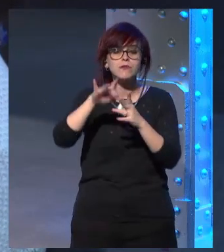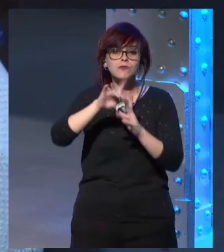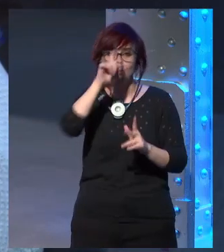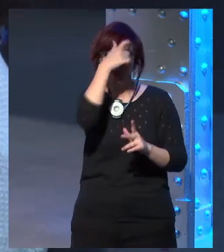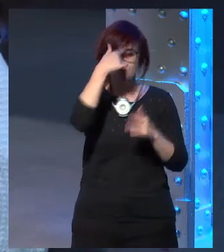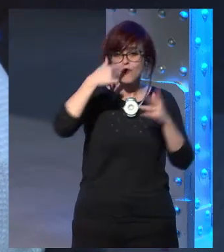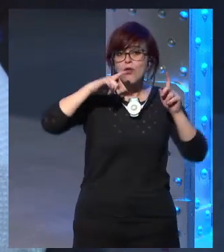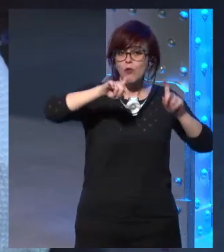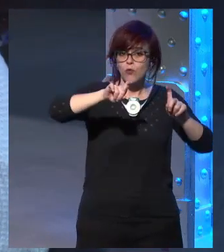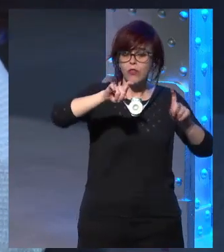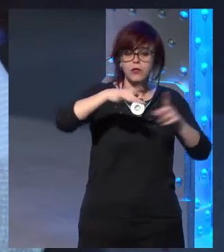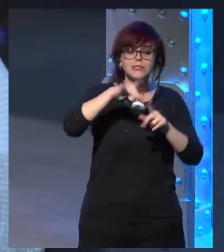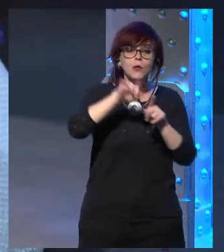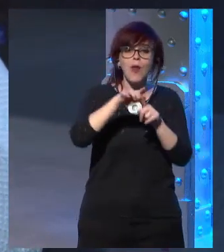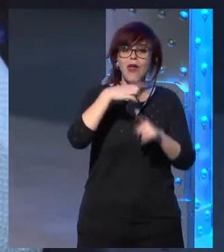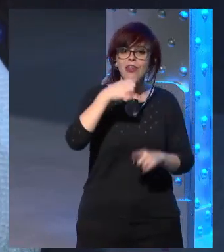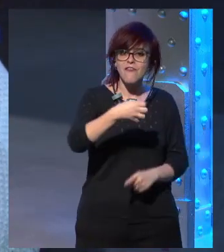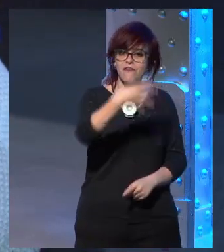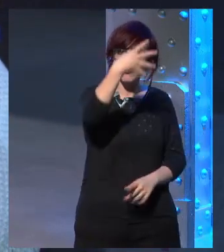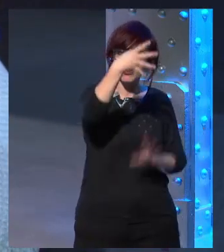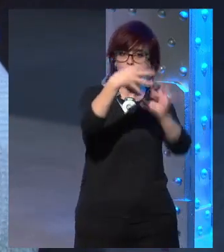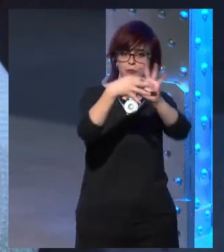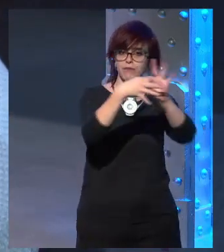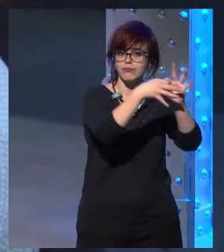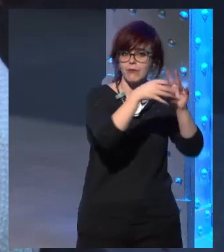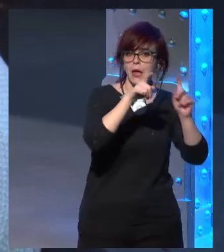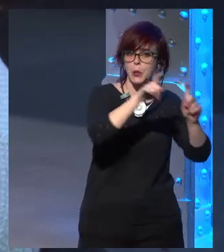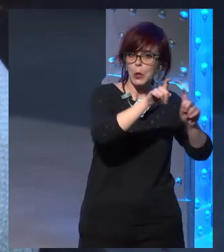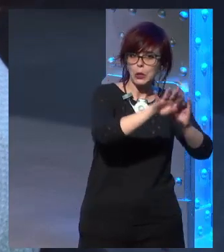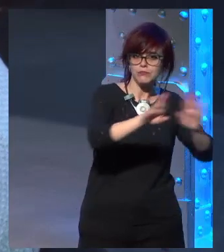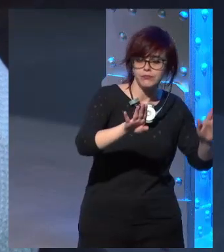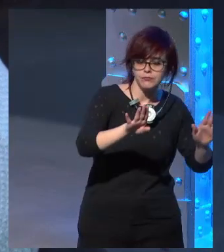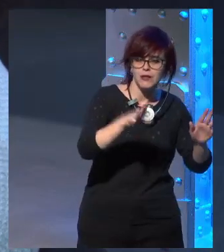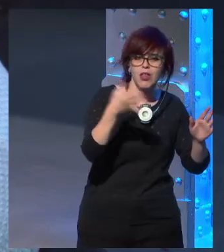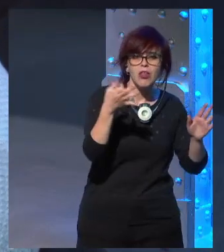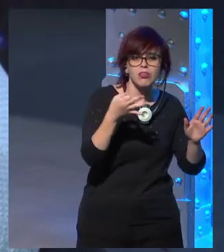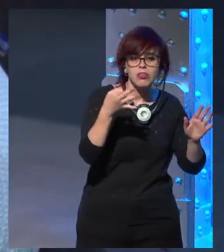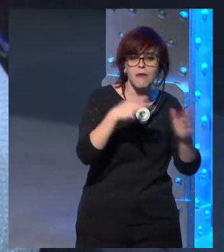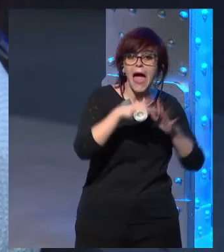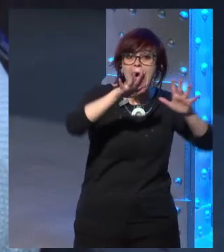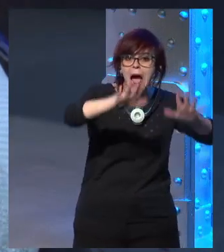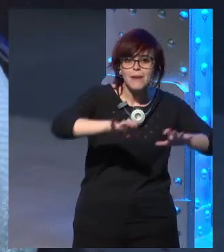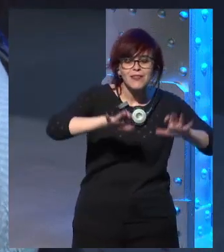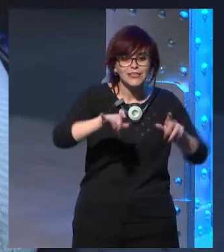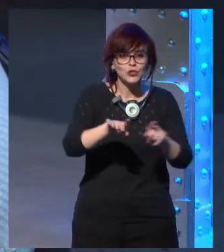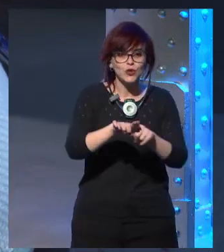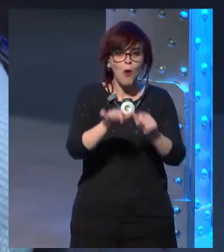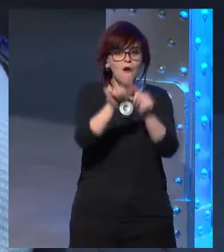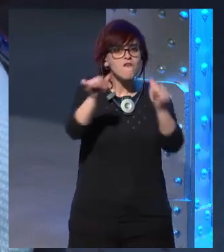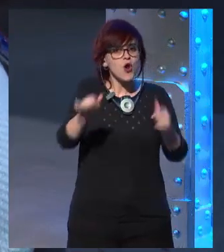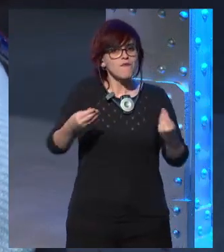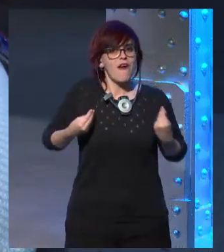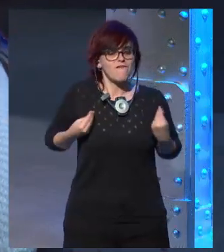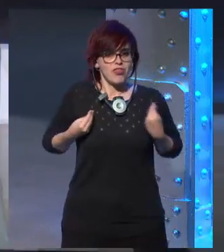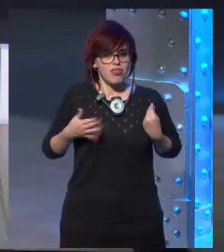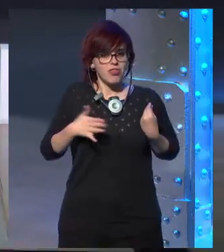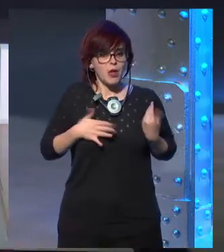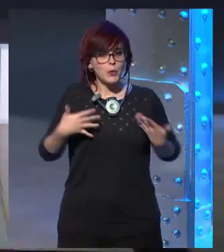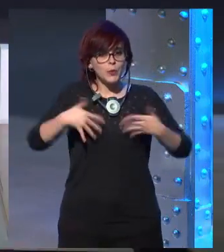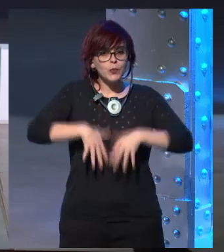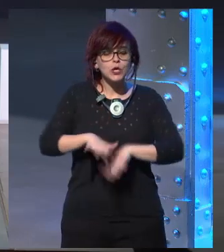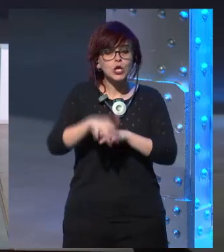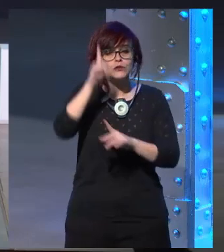that you have to do. And we really think that learning is something we live. And I don't know if there are any brand people in here, but we often